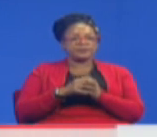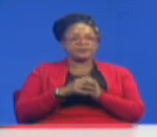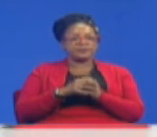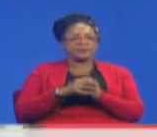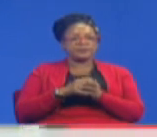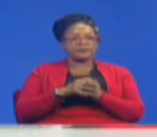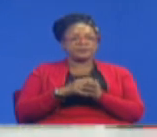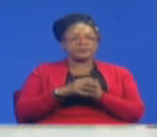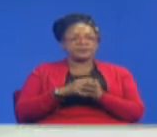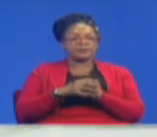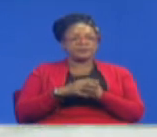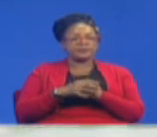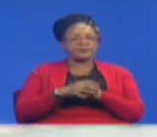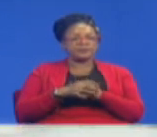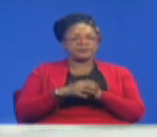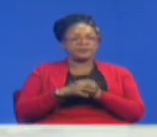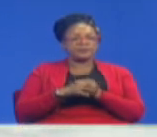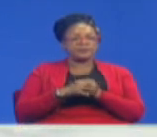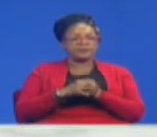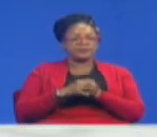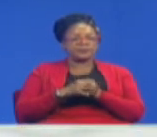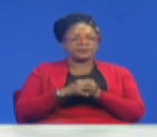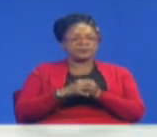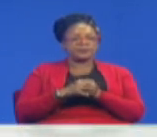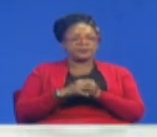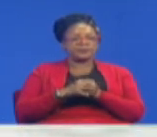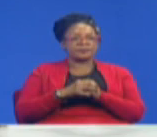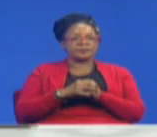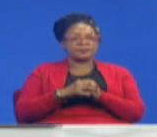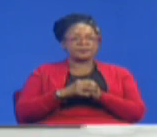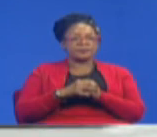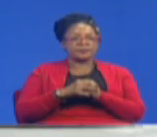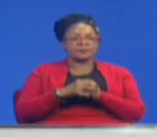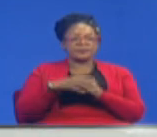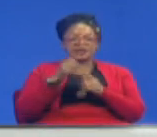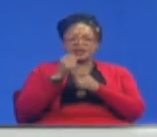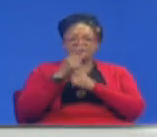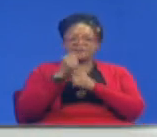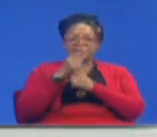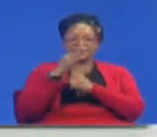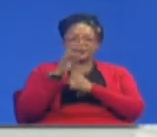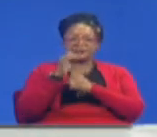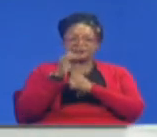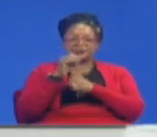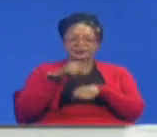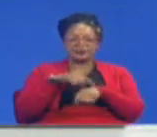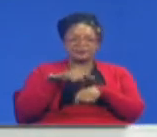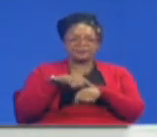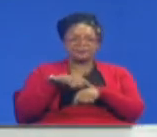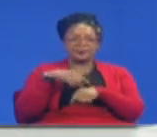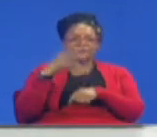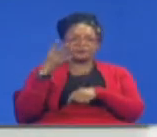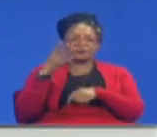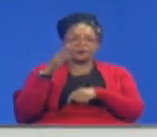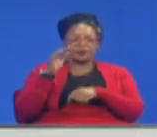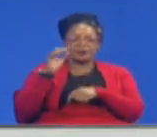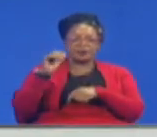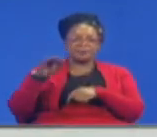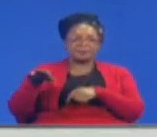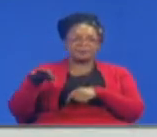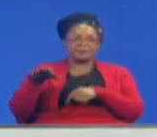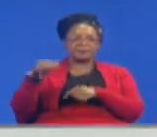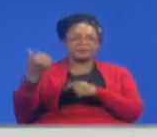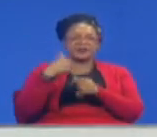Yoweri Tubaburwa Kaguta Museveni. 11:34 a.m. Yoweri Kaguta Museveni takes his seventh